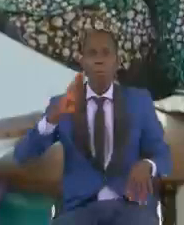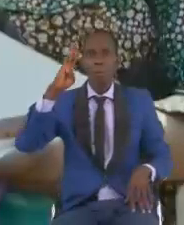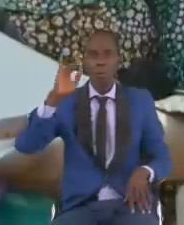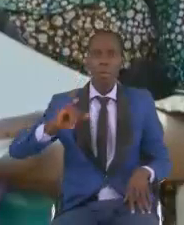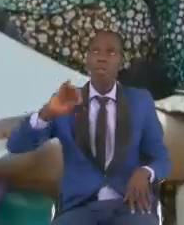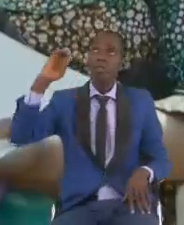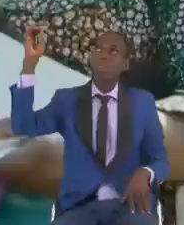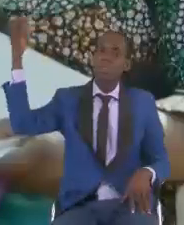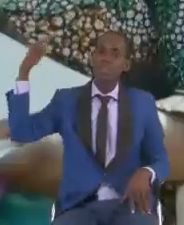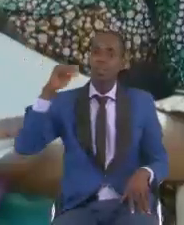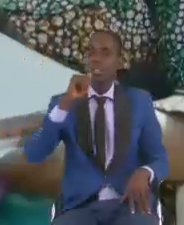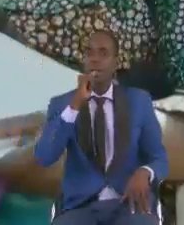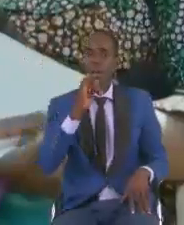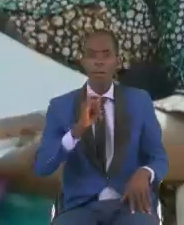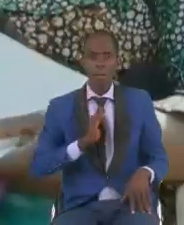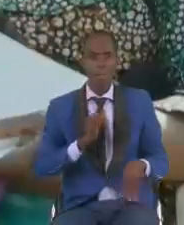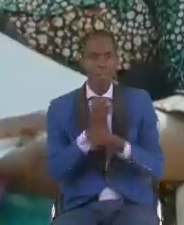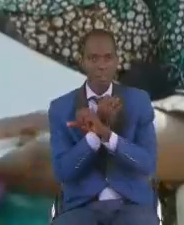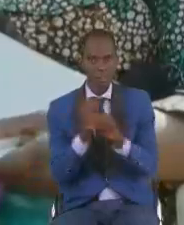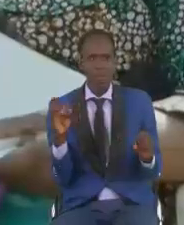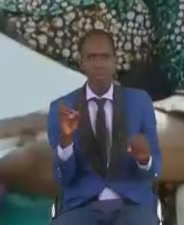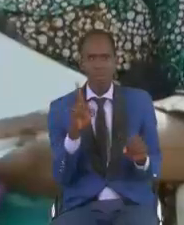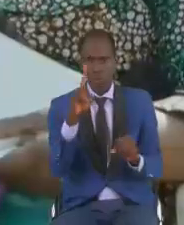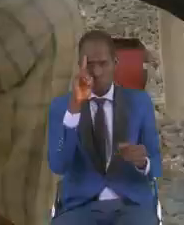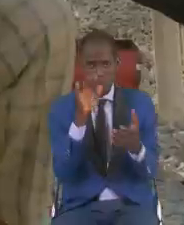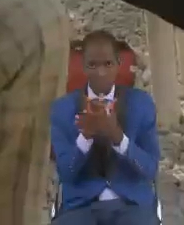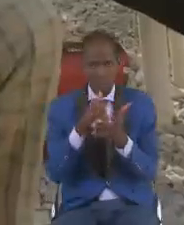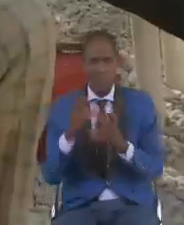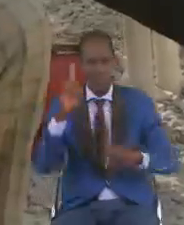saved. Say it like you believe it.